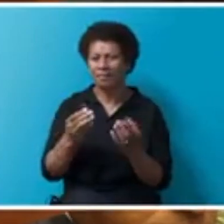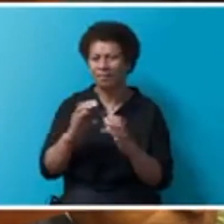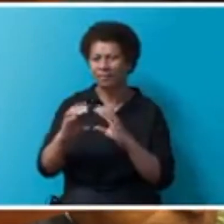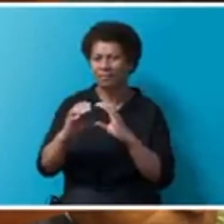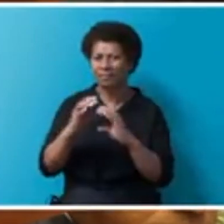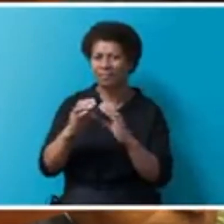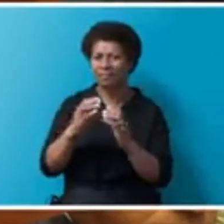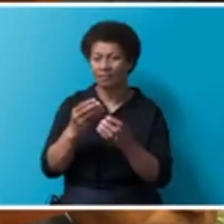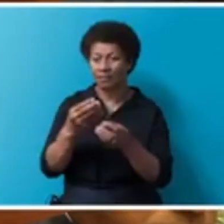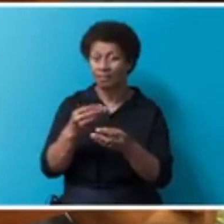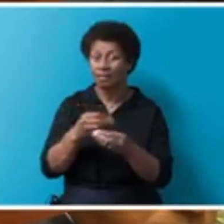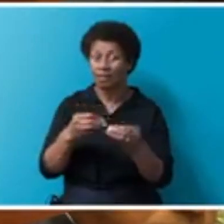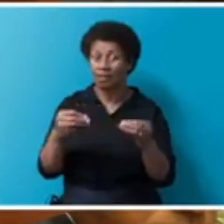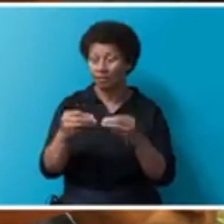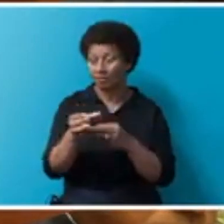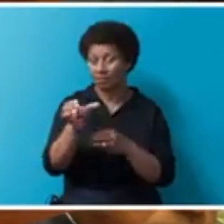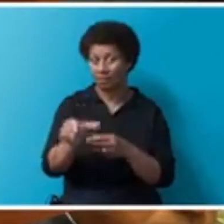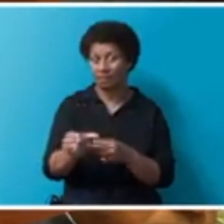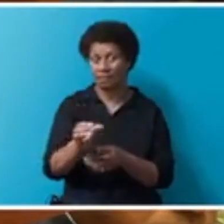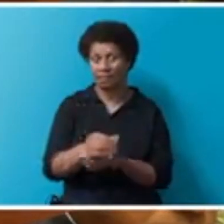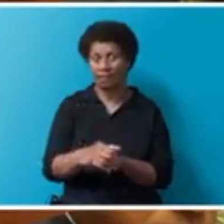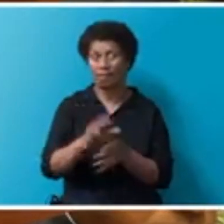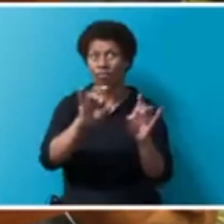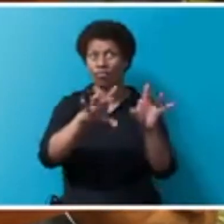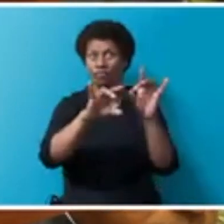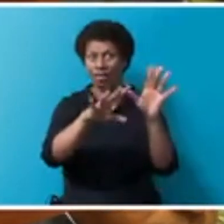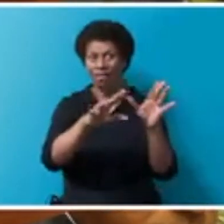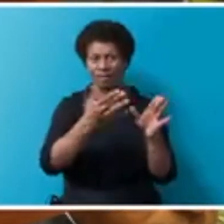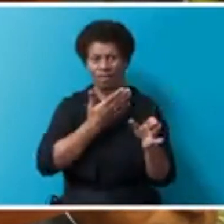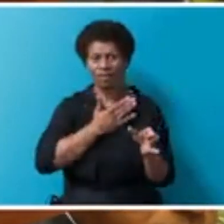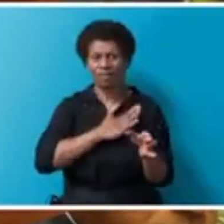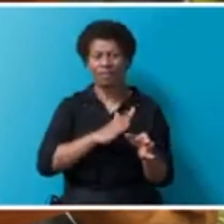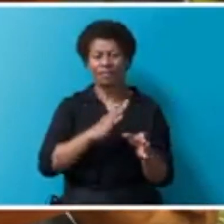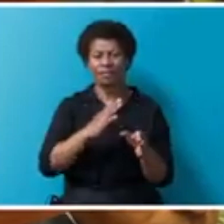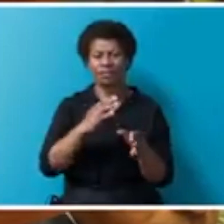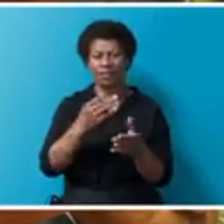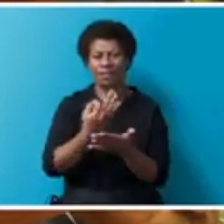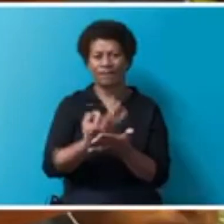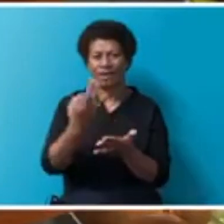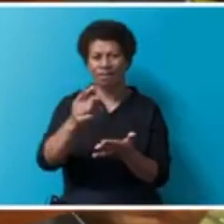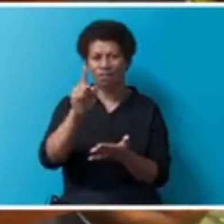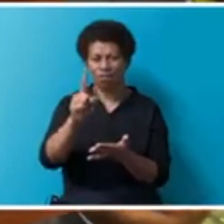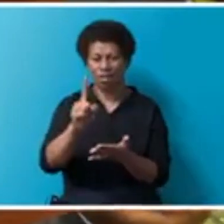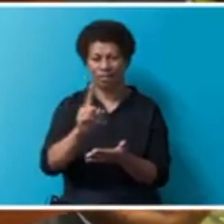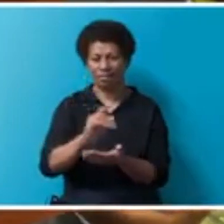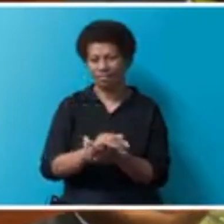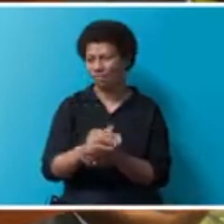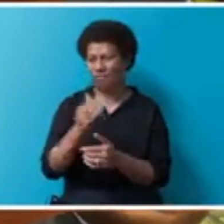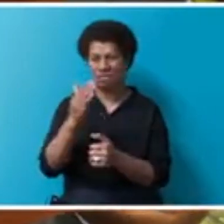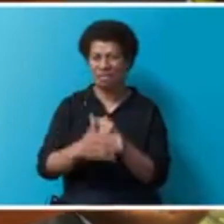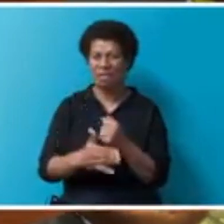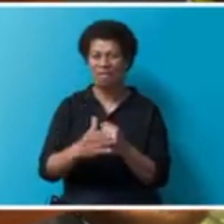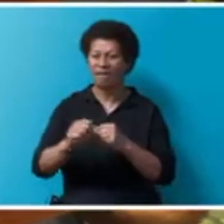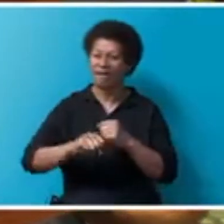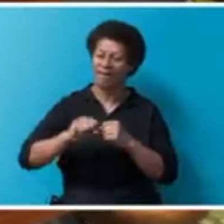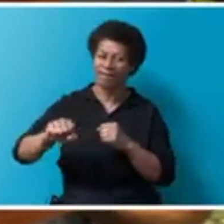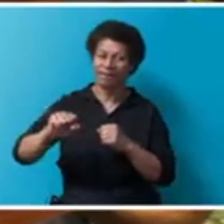Despite Australia's offer to fund one from 2021, we failed to advertise and fill it, Mr. Speaker, sir.